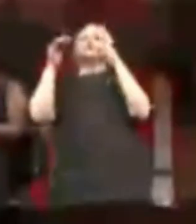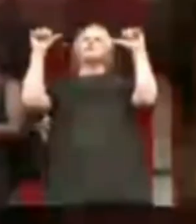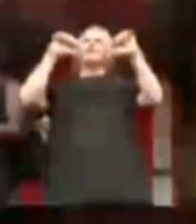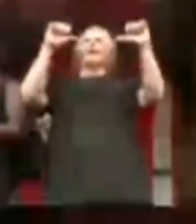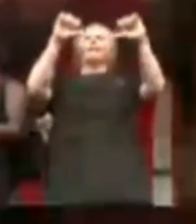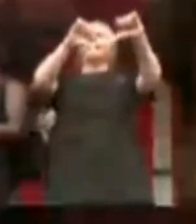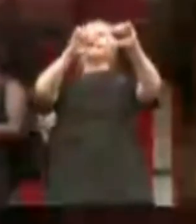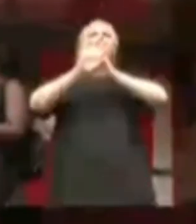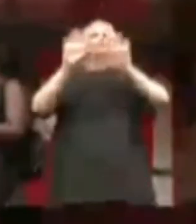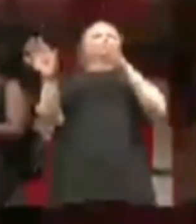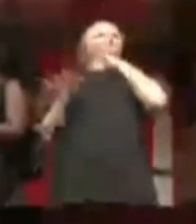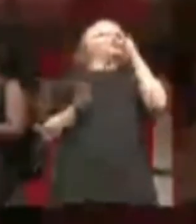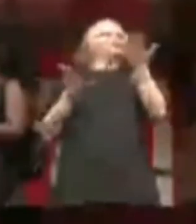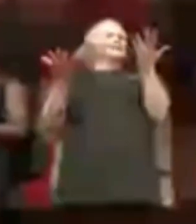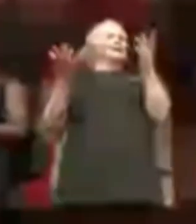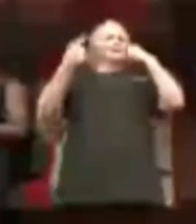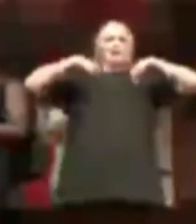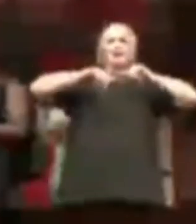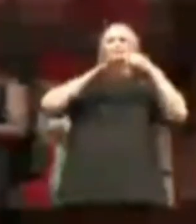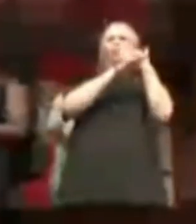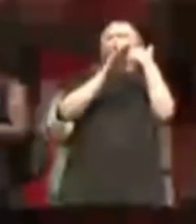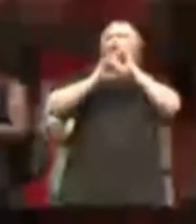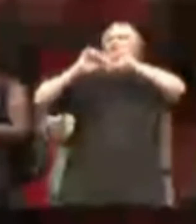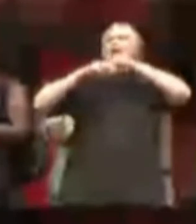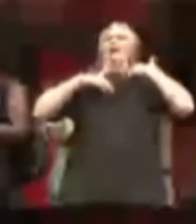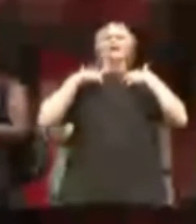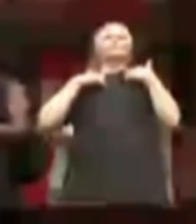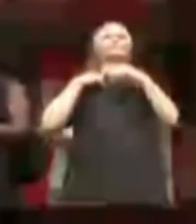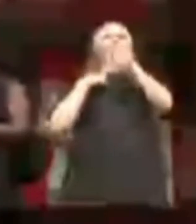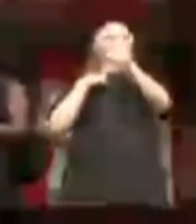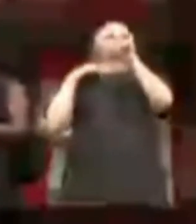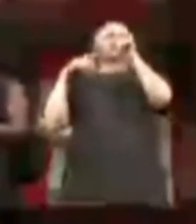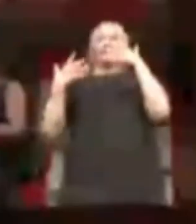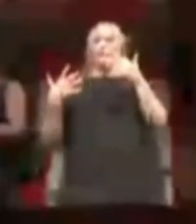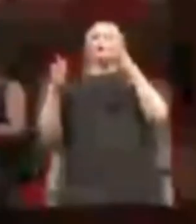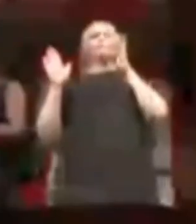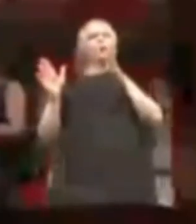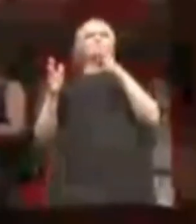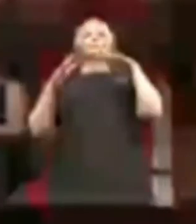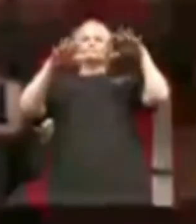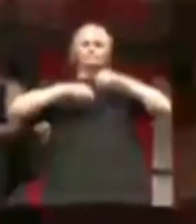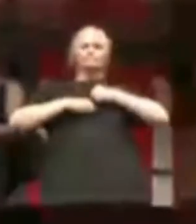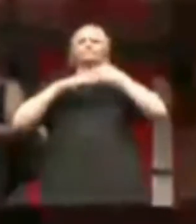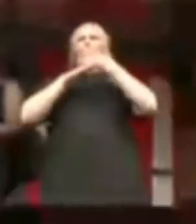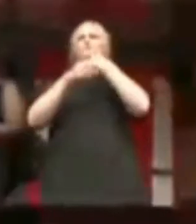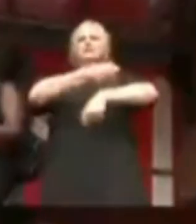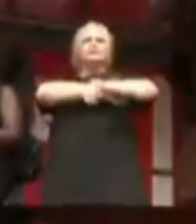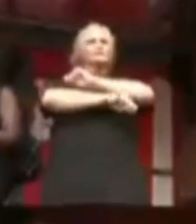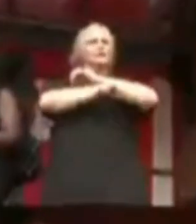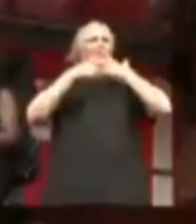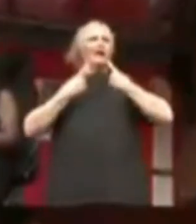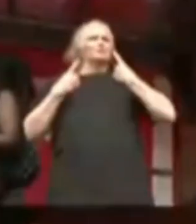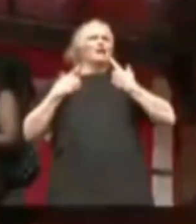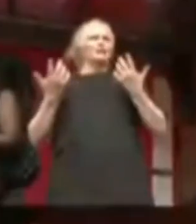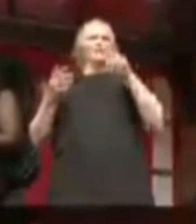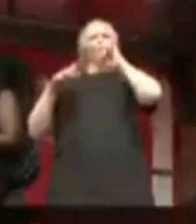not represent the interests of workers. That is why we must now take action ourselves. We are not going to get